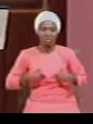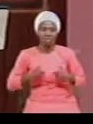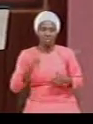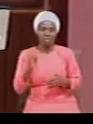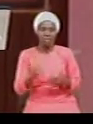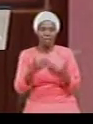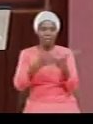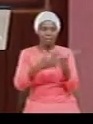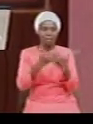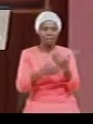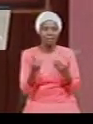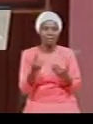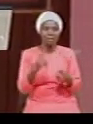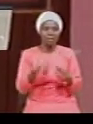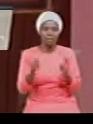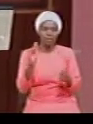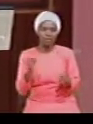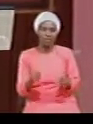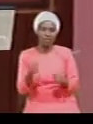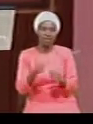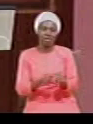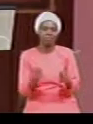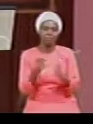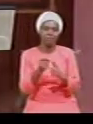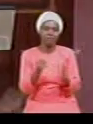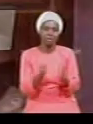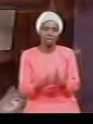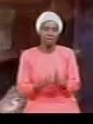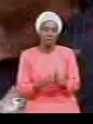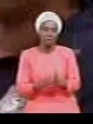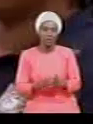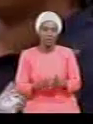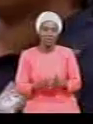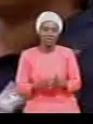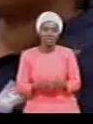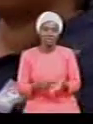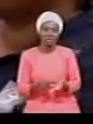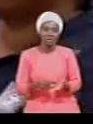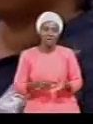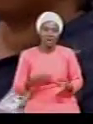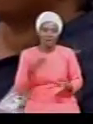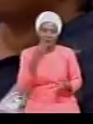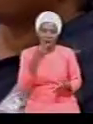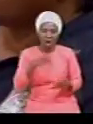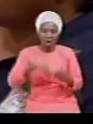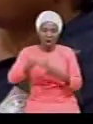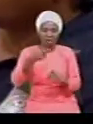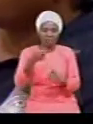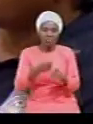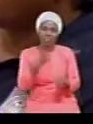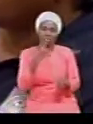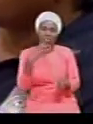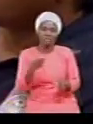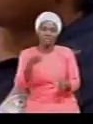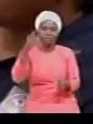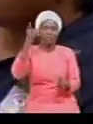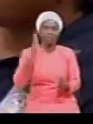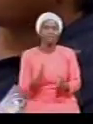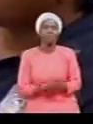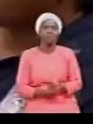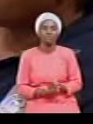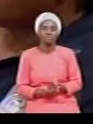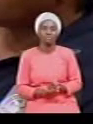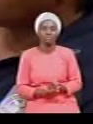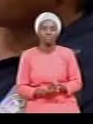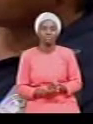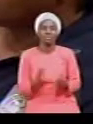every word that proceedeth out of the mouth of God. That's holiness. When